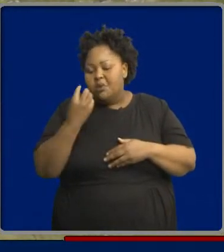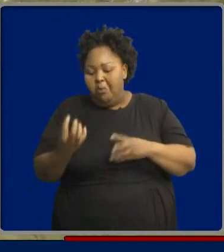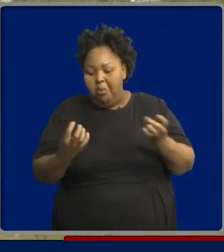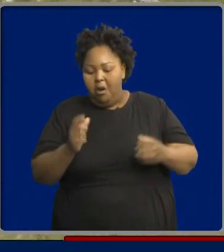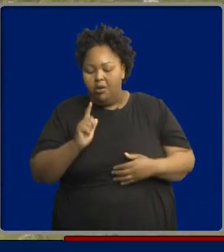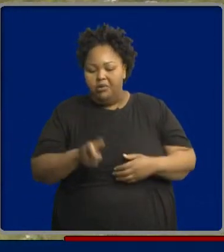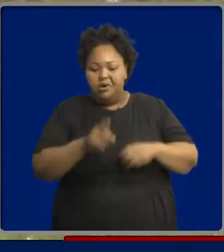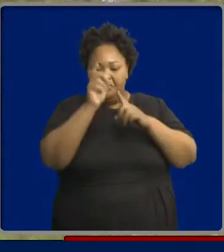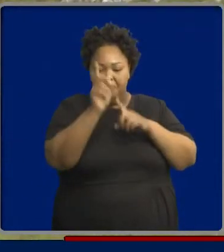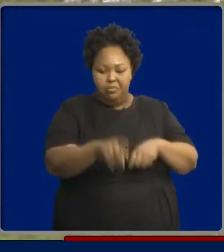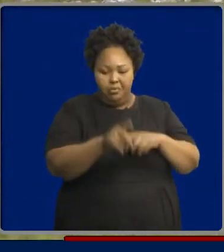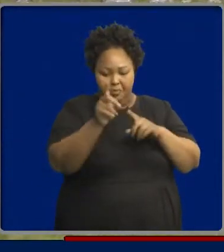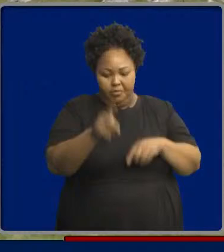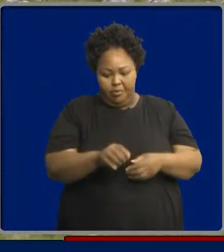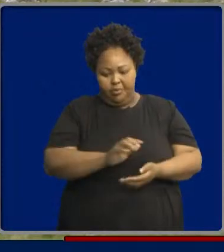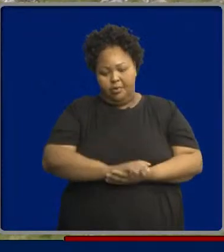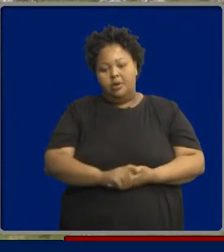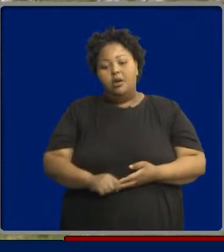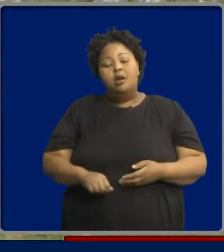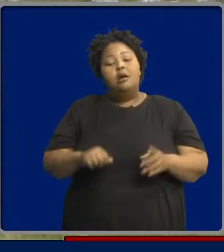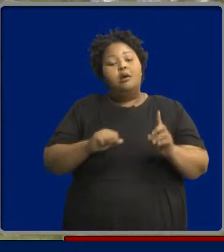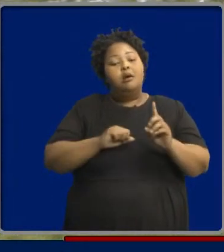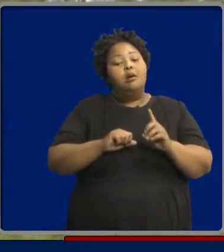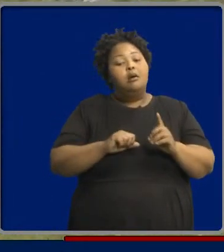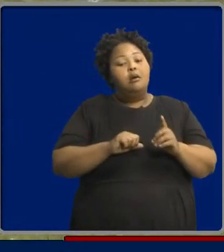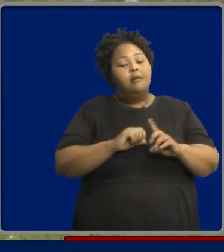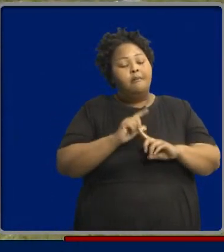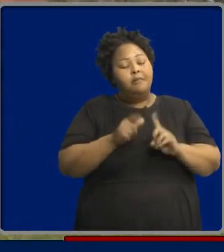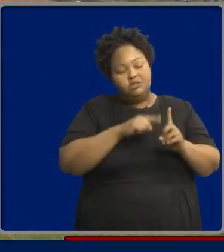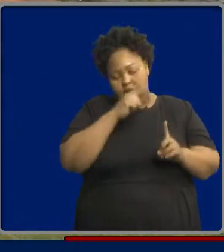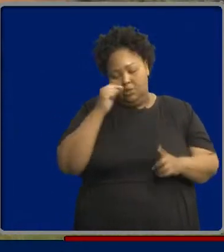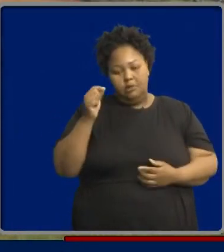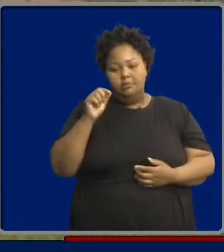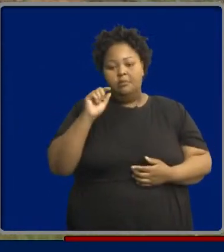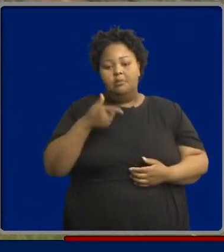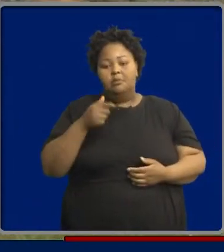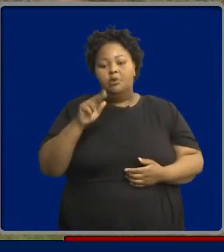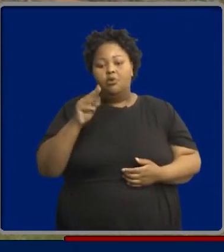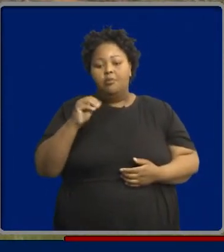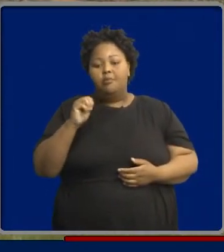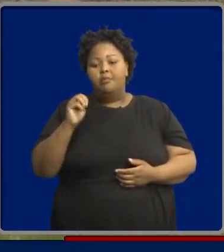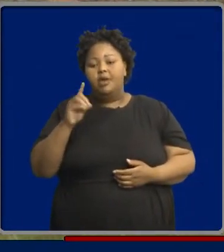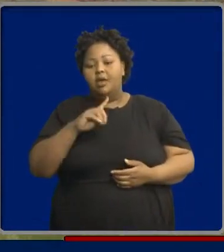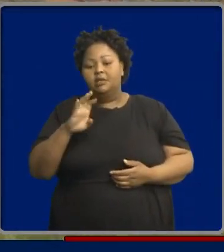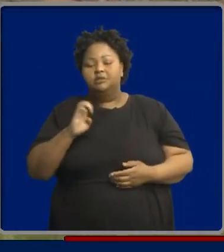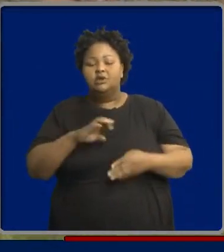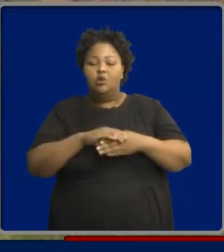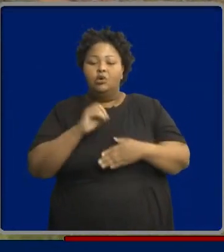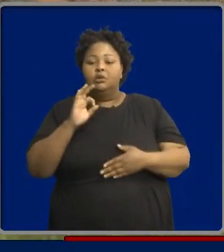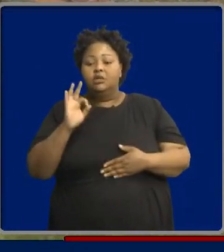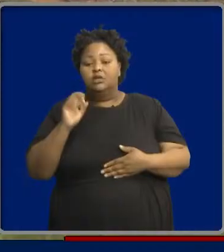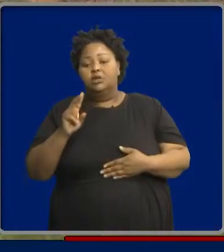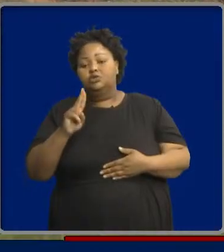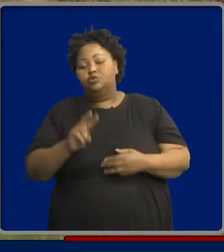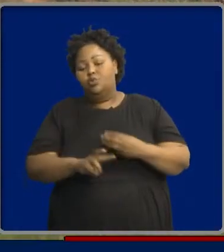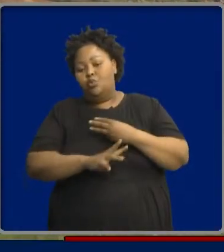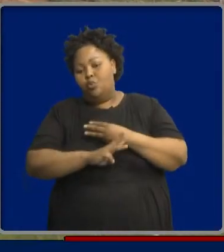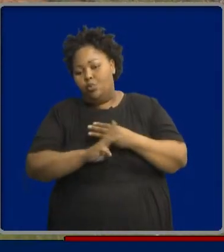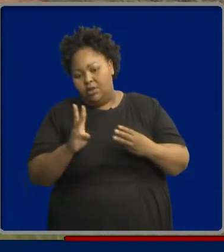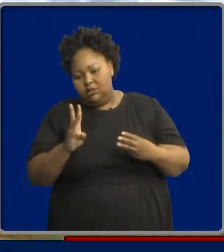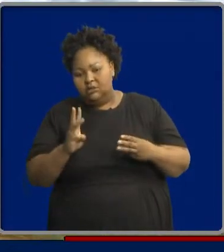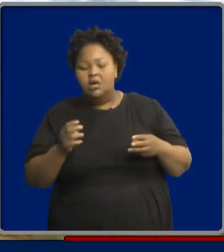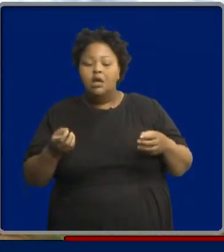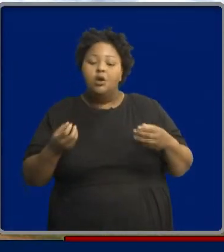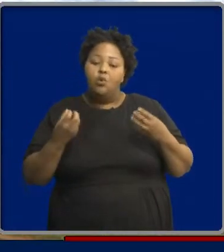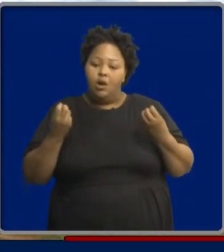Sibusiso Kumetse, aged 33 of Malandi in the Hoho region, has been missing for the past 2 weeks. It is suspected that he went